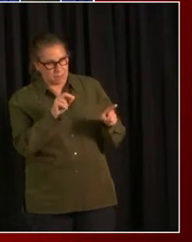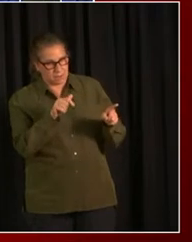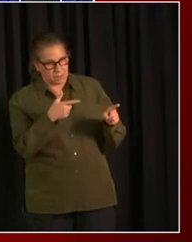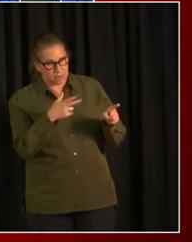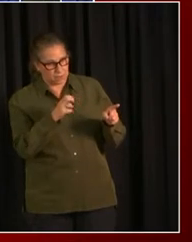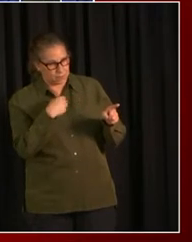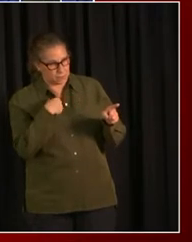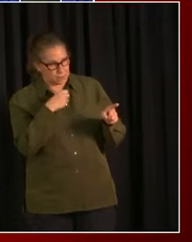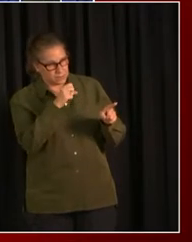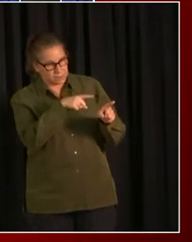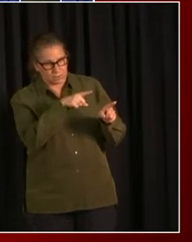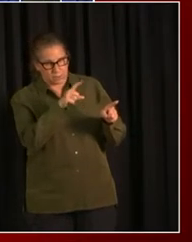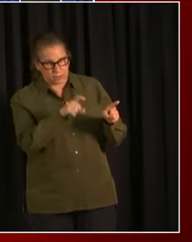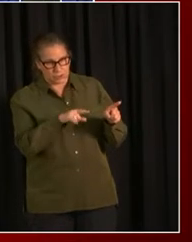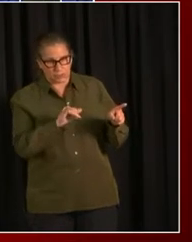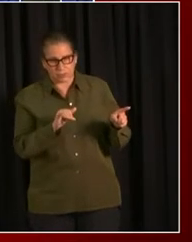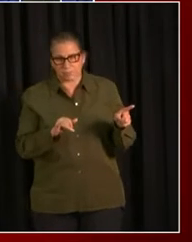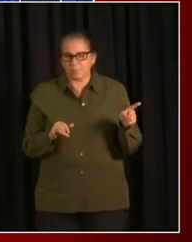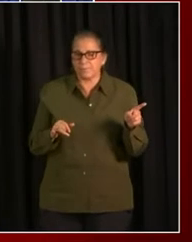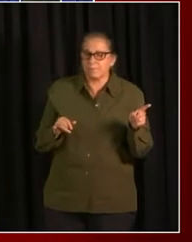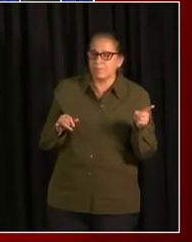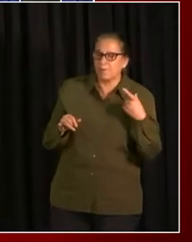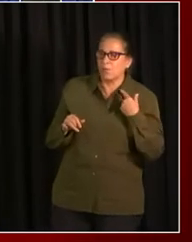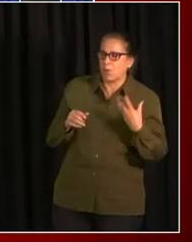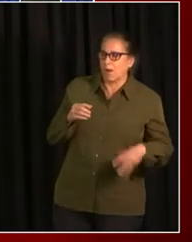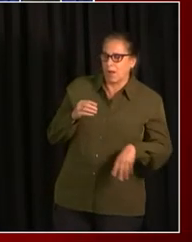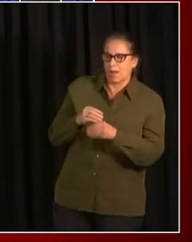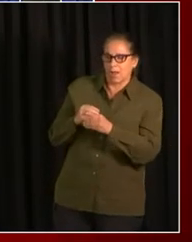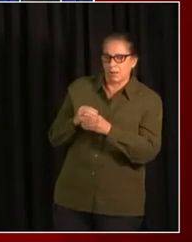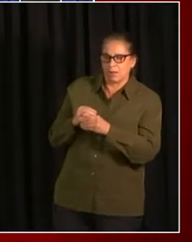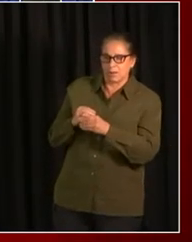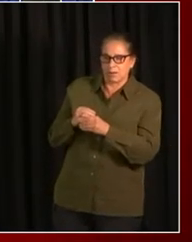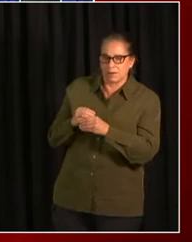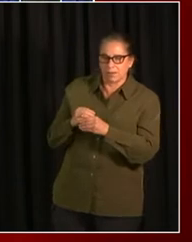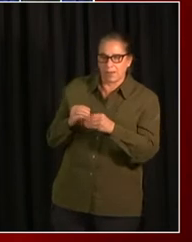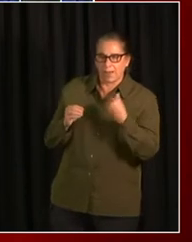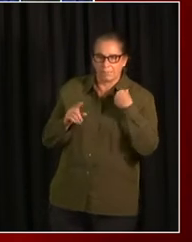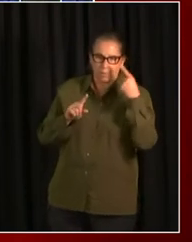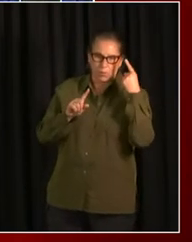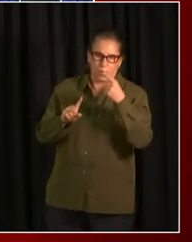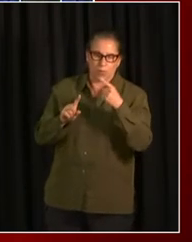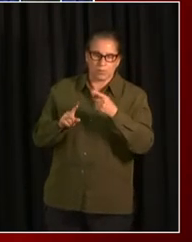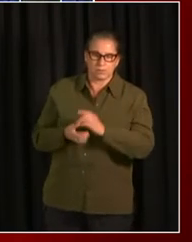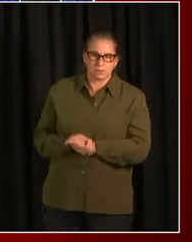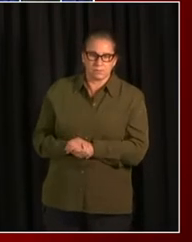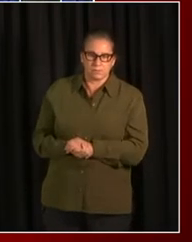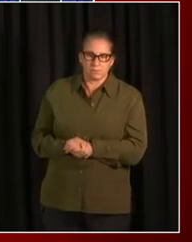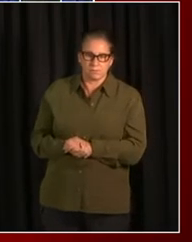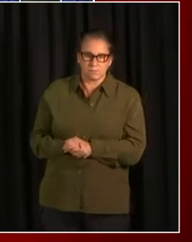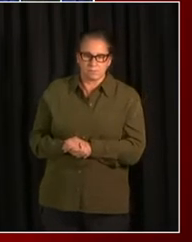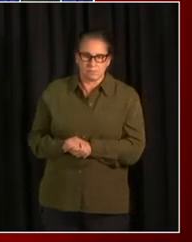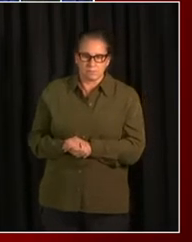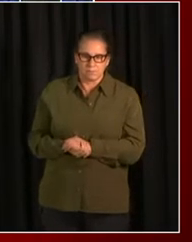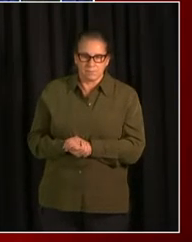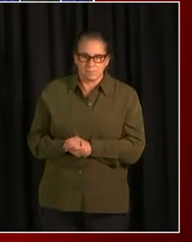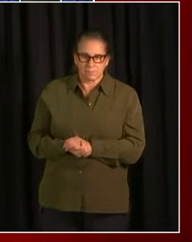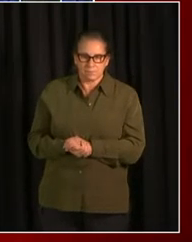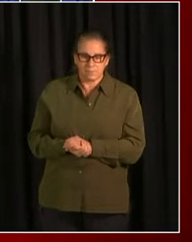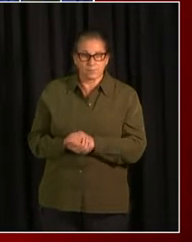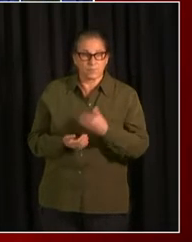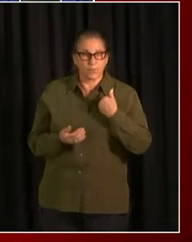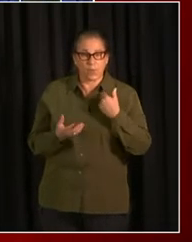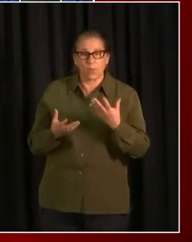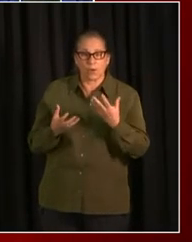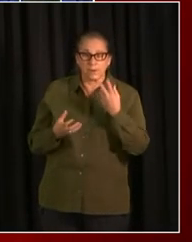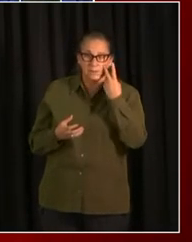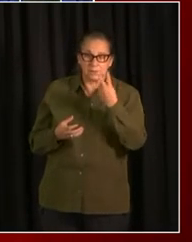We have the goal of being able to begin some kind of in-person instruction at schools in time for the transition